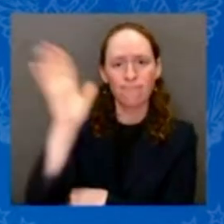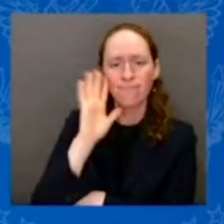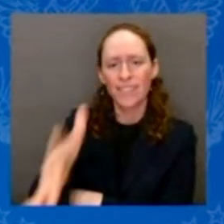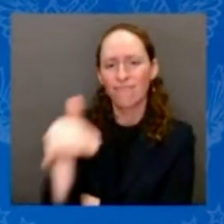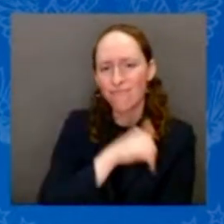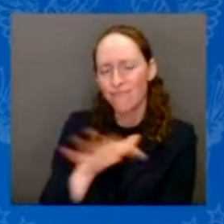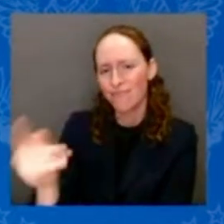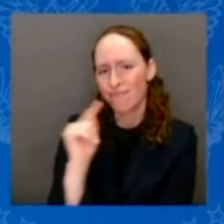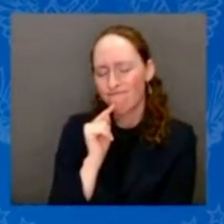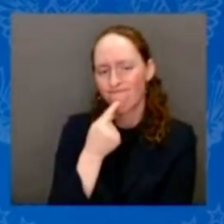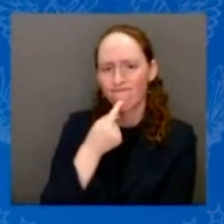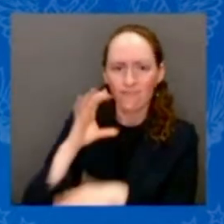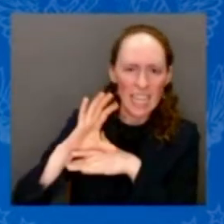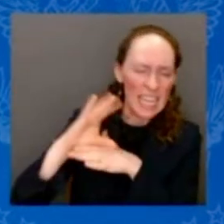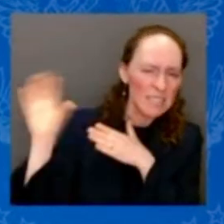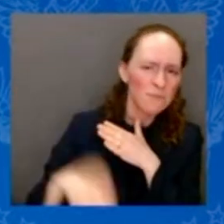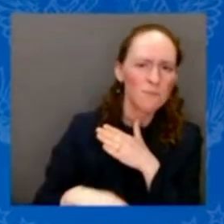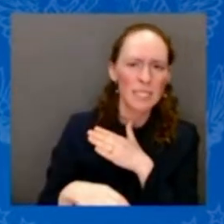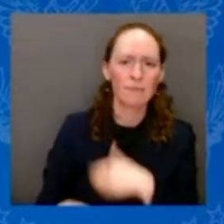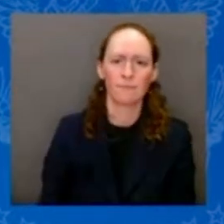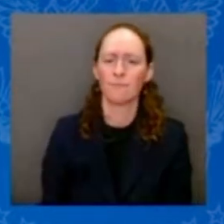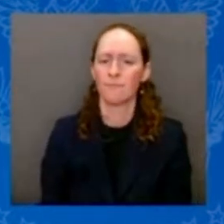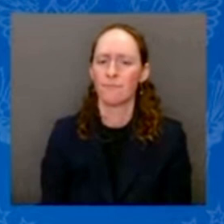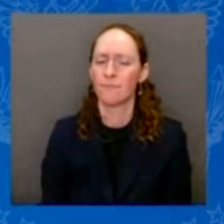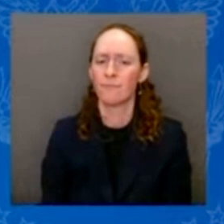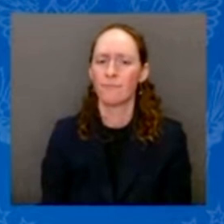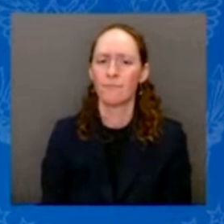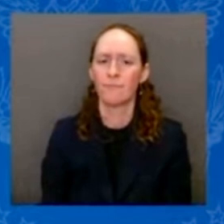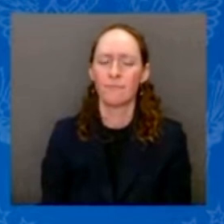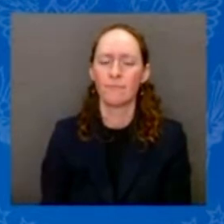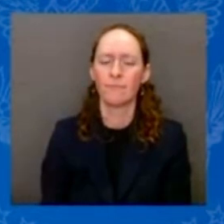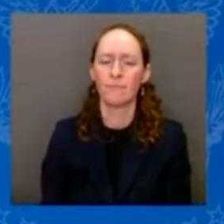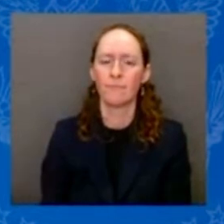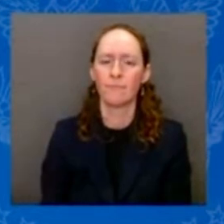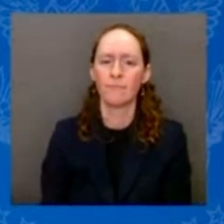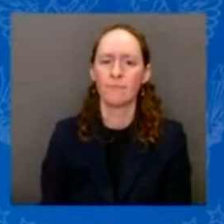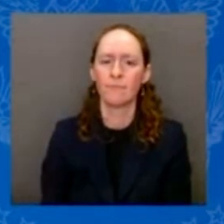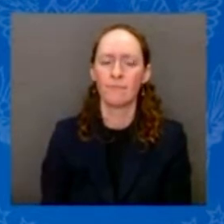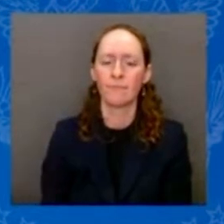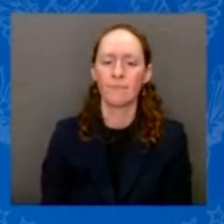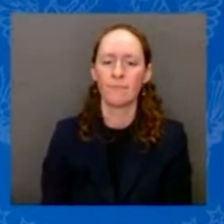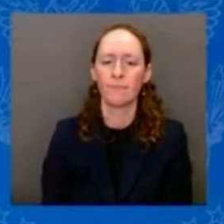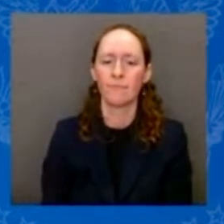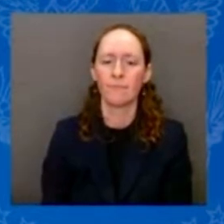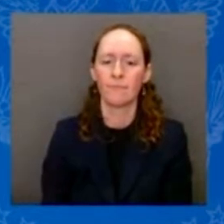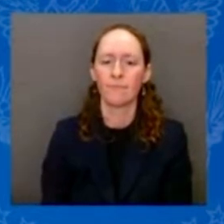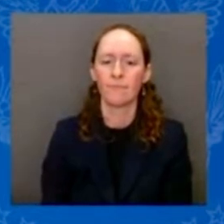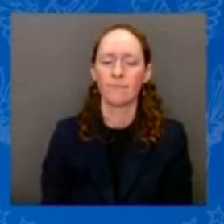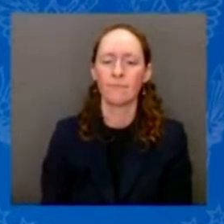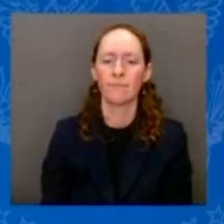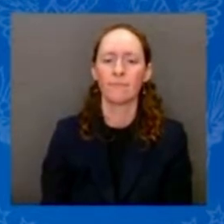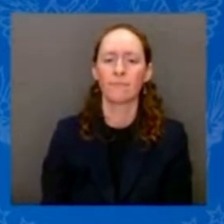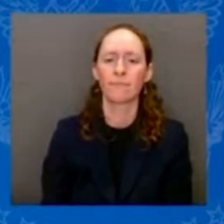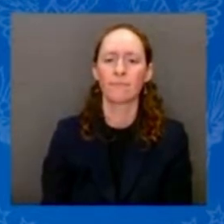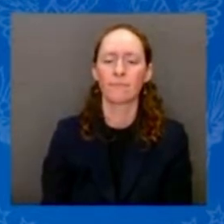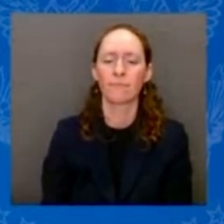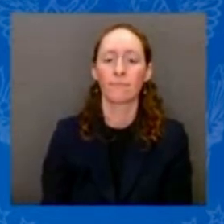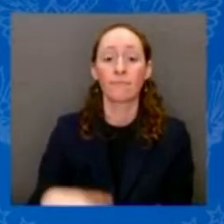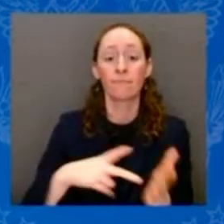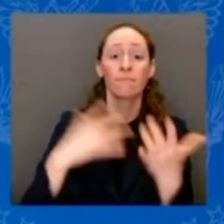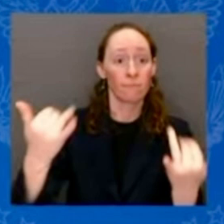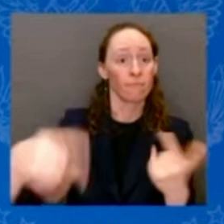That way, policymakers can strengthen laws to crack down on those illegal gun dealers, and the public can avoid purchasing from